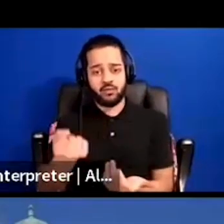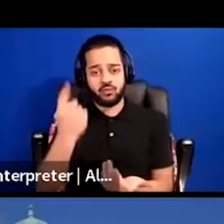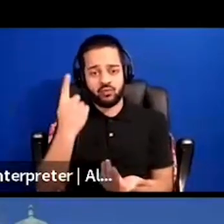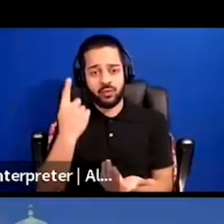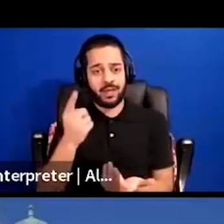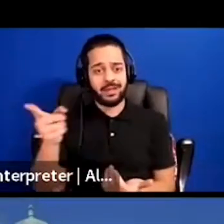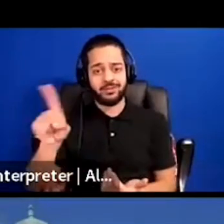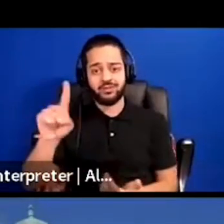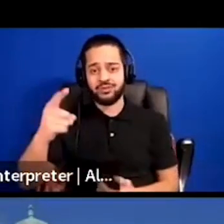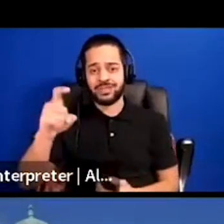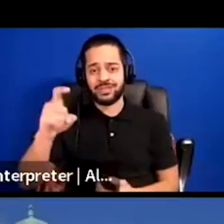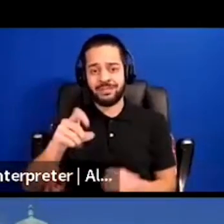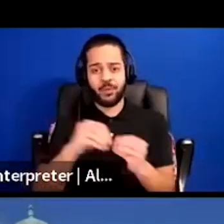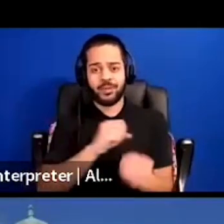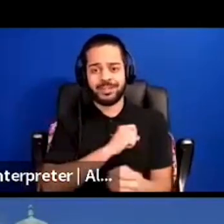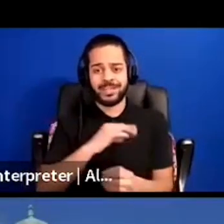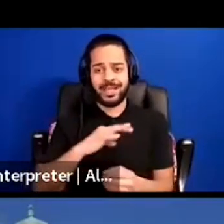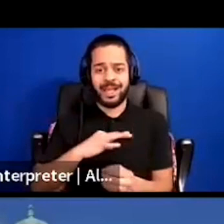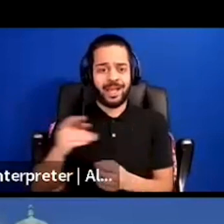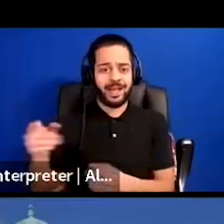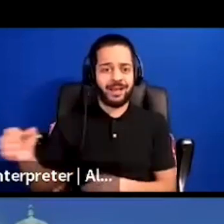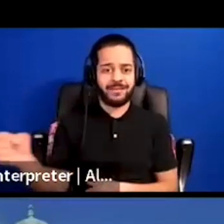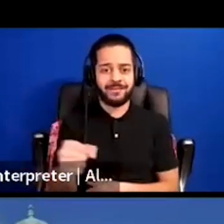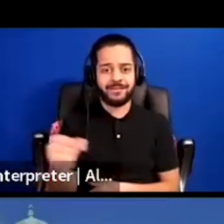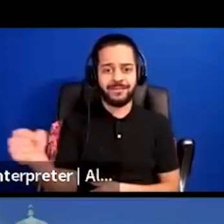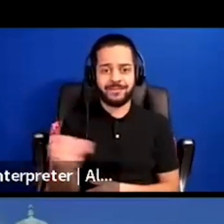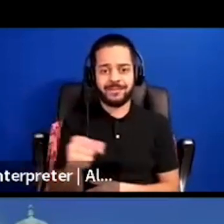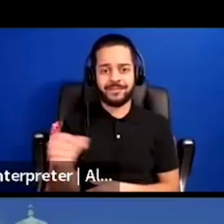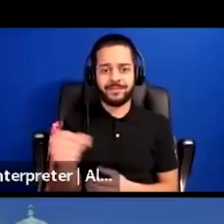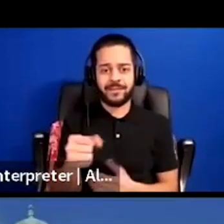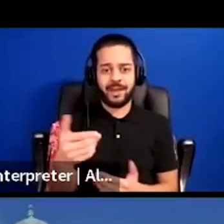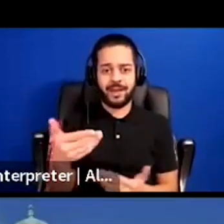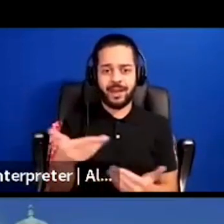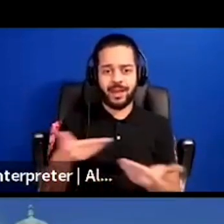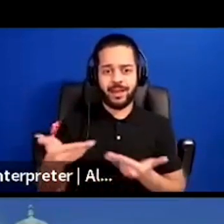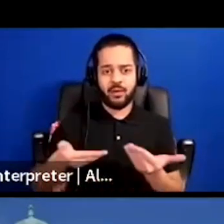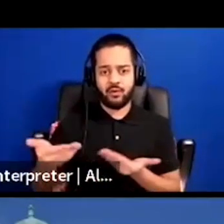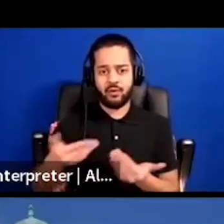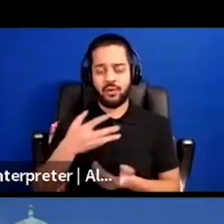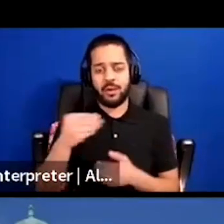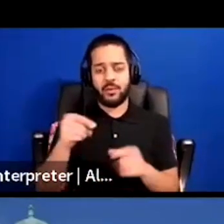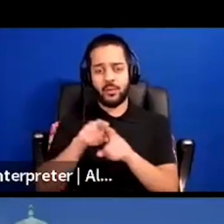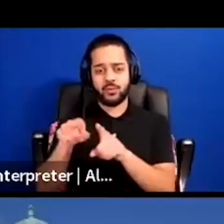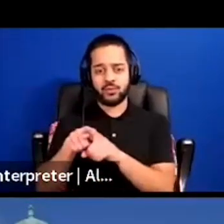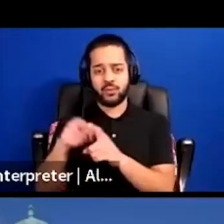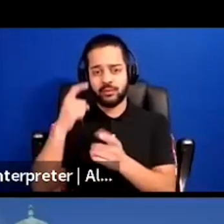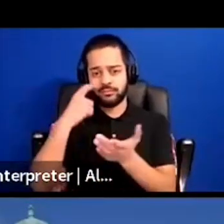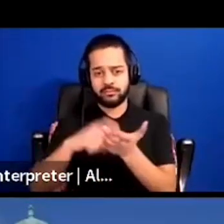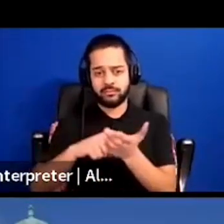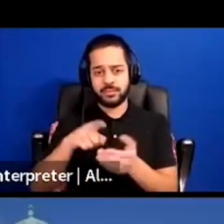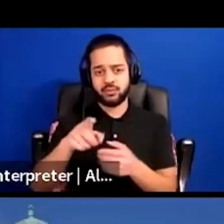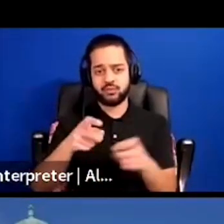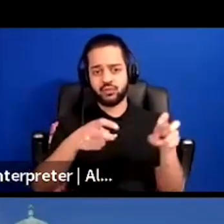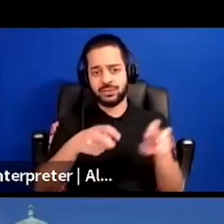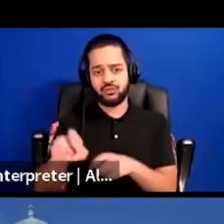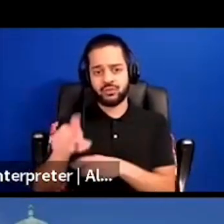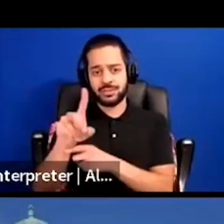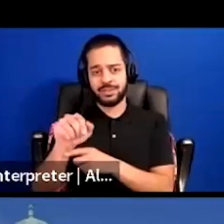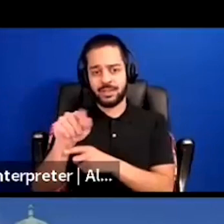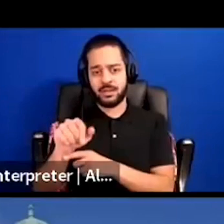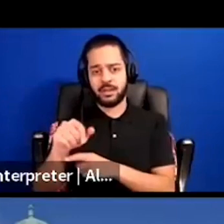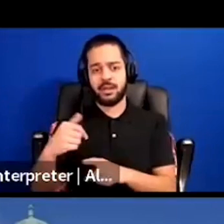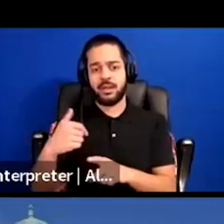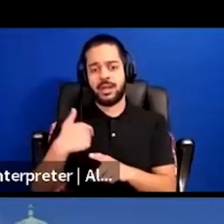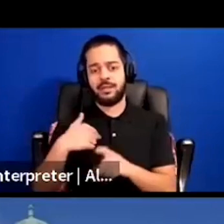door. And I'm also a parent of a transitioned out, a 22-year-old with autism and an